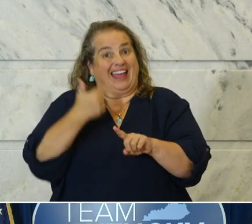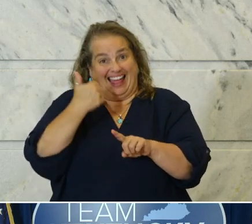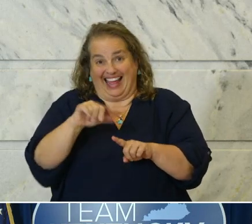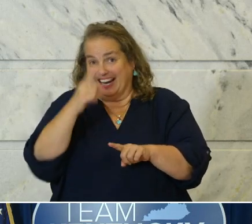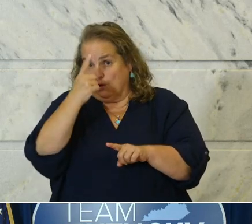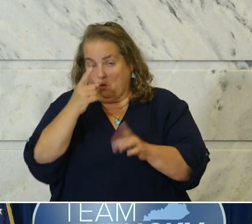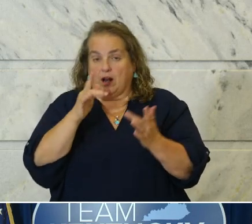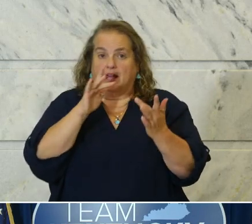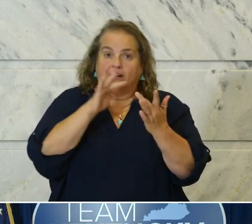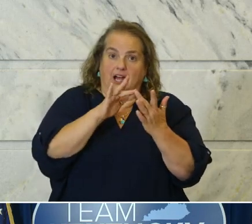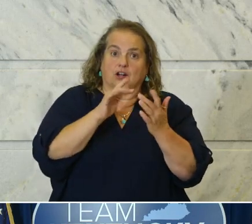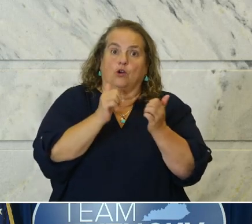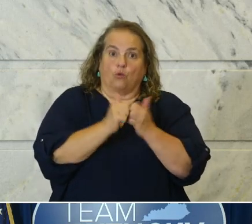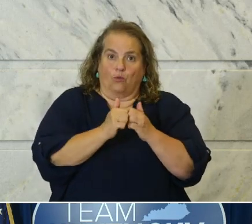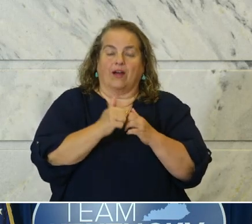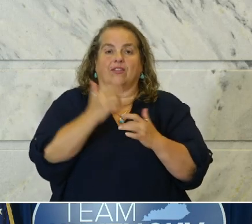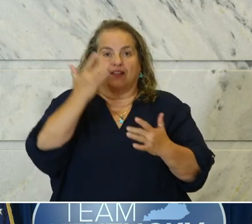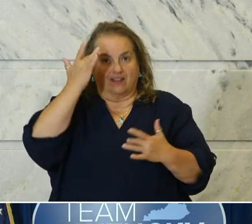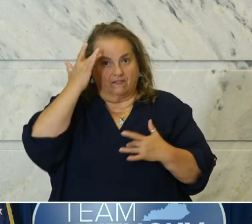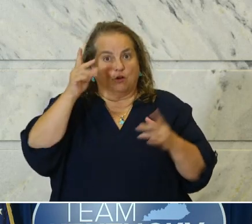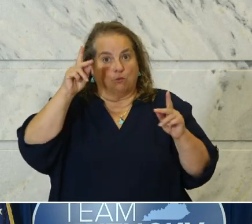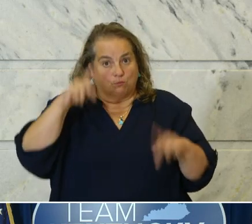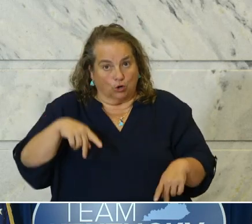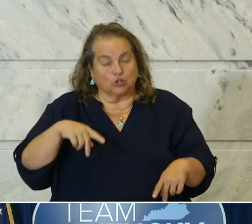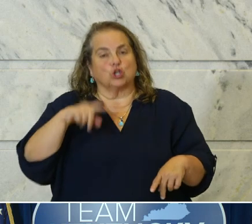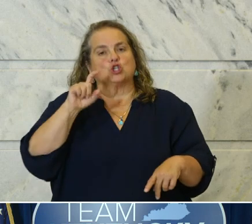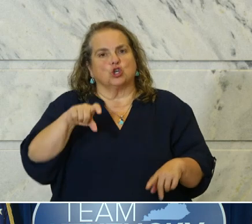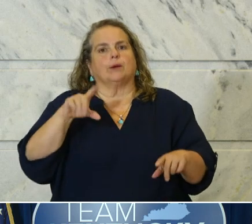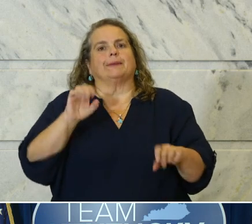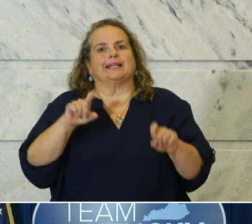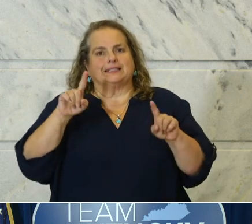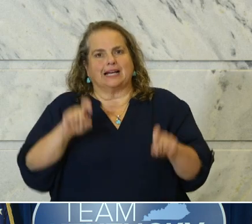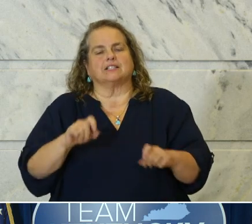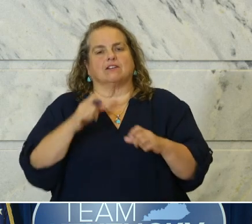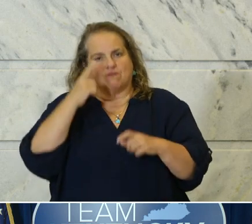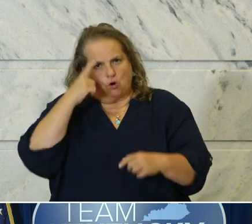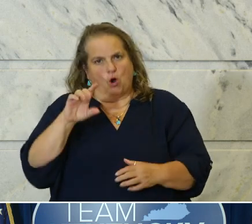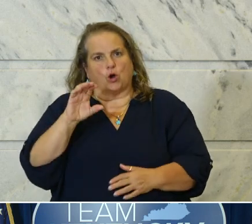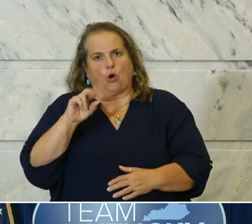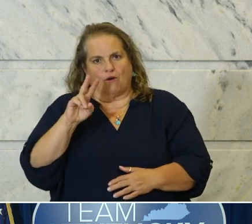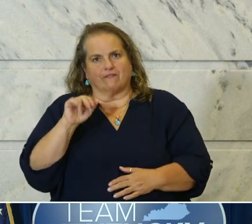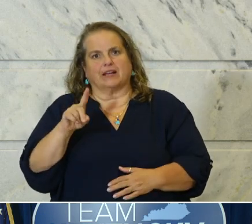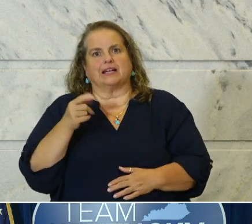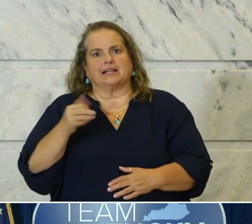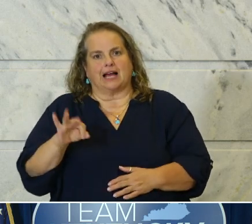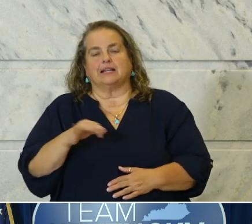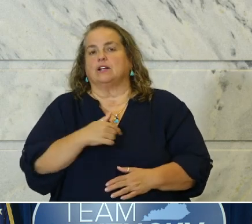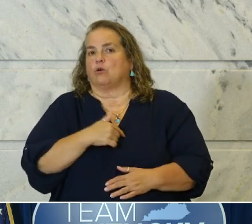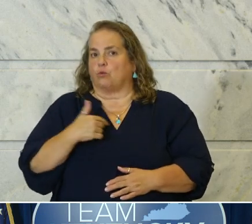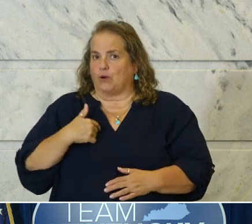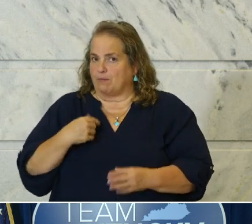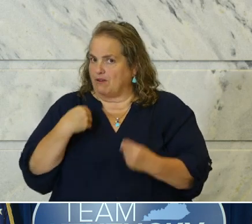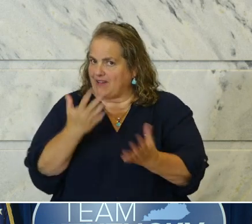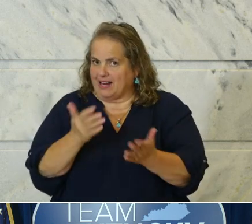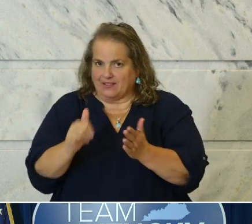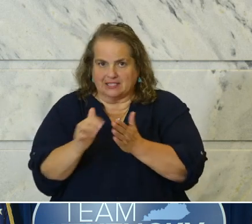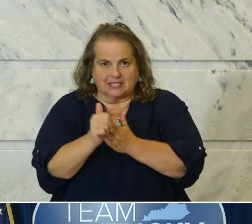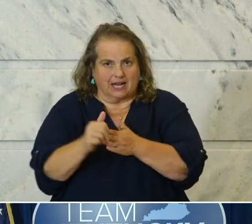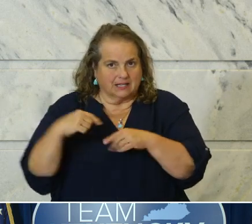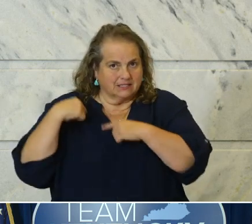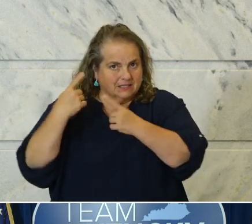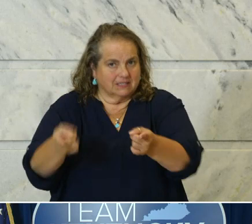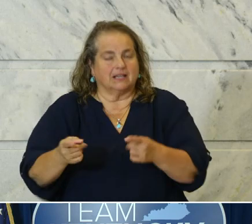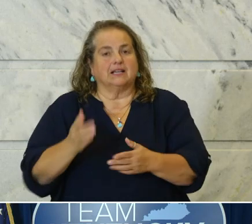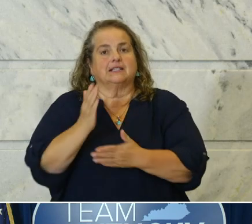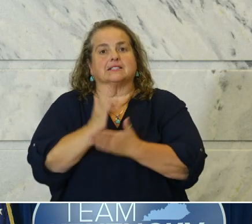with an infected person should be tested for COVID-19. Now, we've been providing this guidance the whole time. I know there were some that said, wait, but the